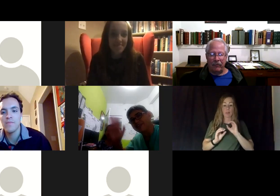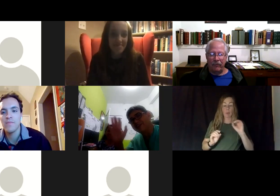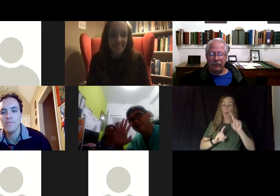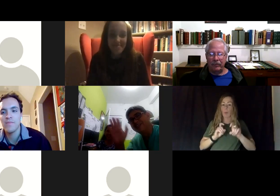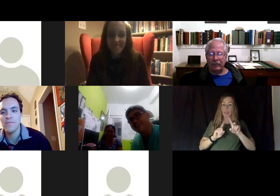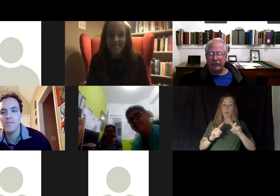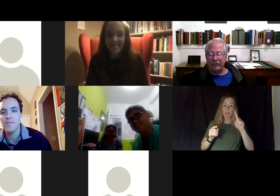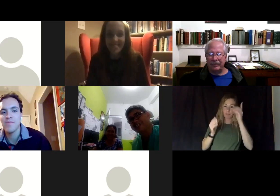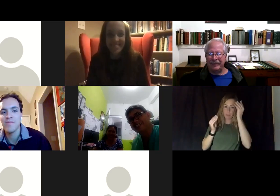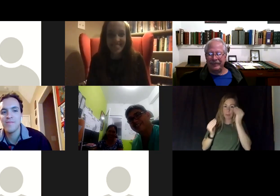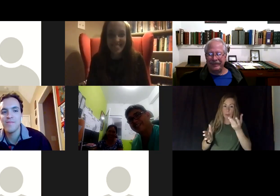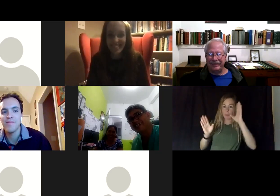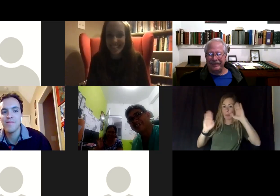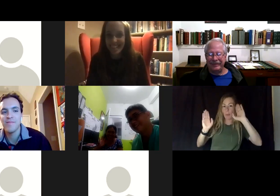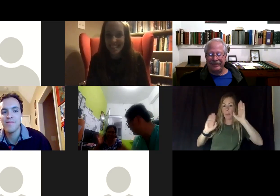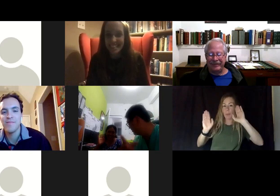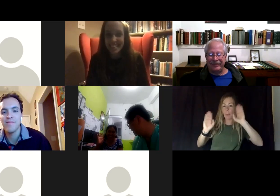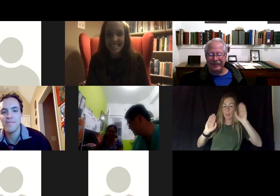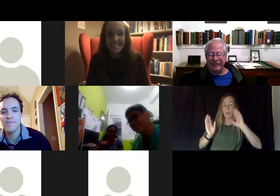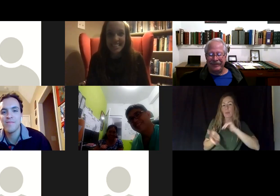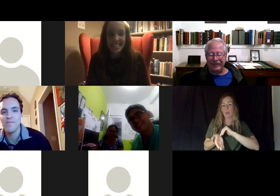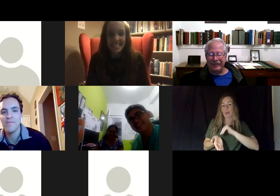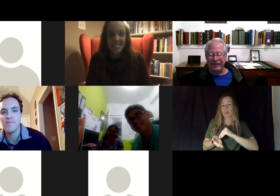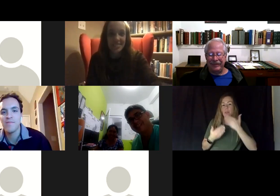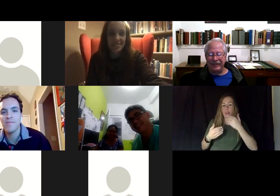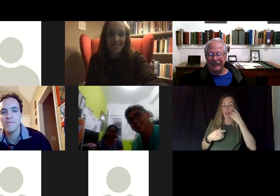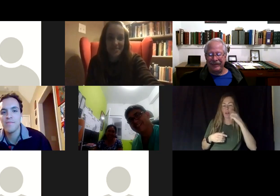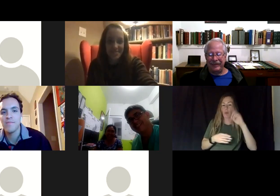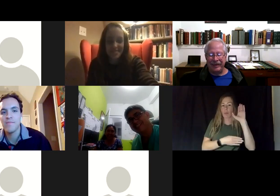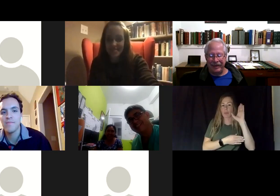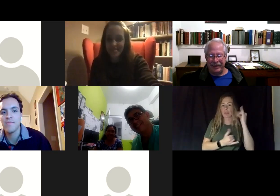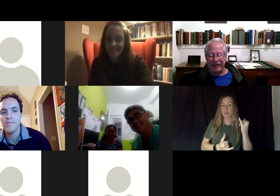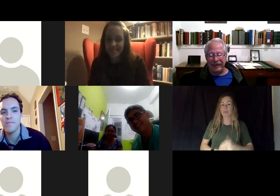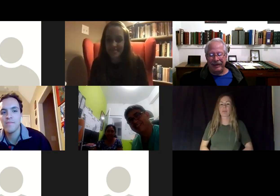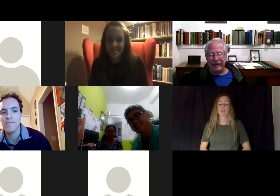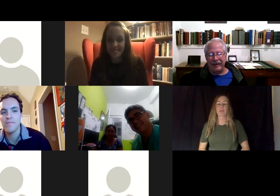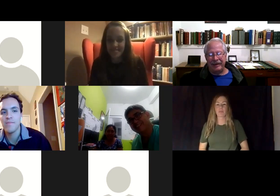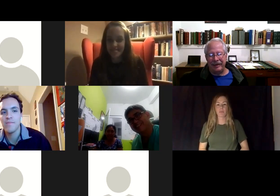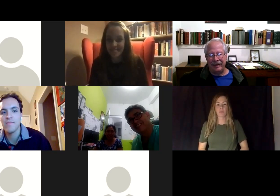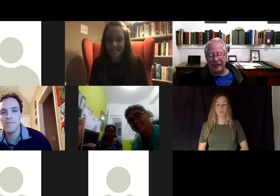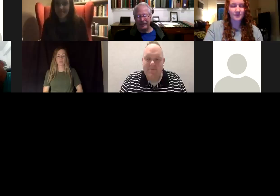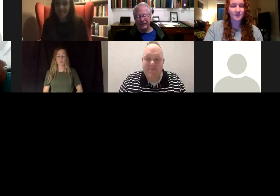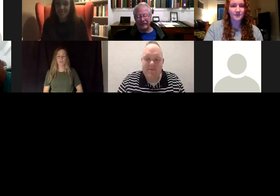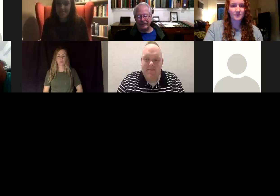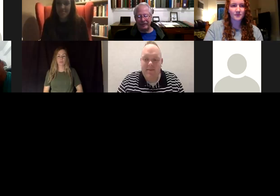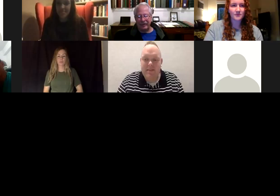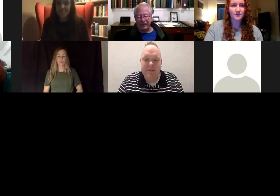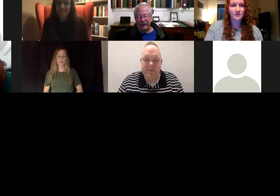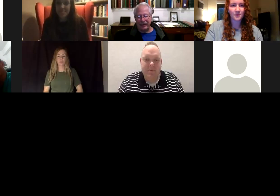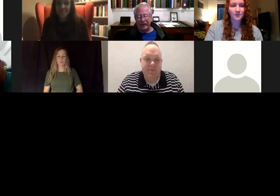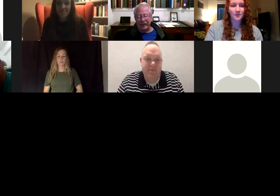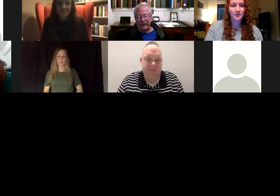you. Hello. Hi. Thanks for doing this. Creo que tengo foto en mi celular.